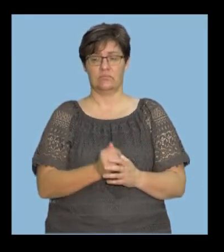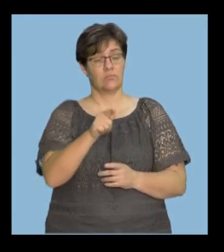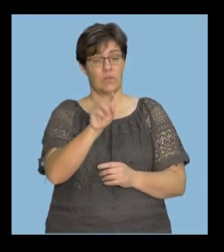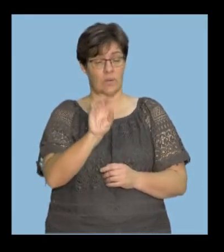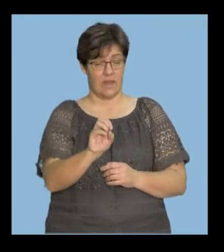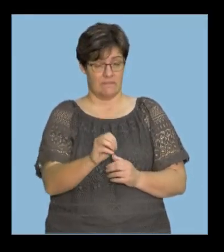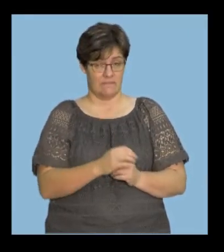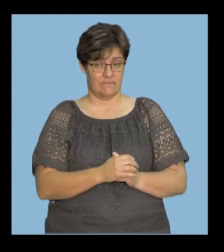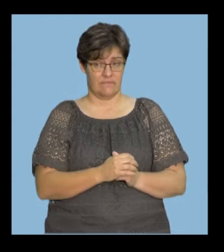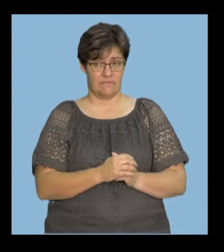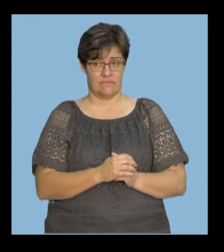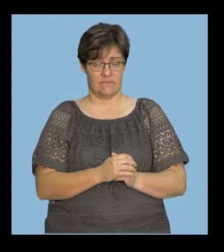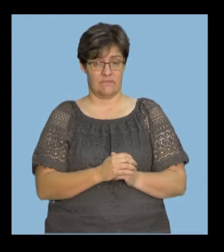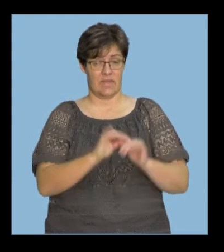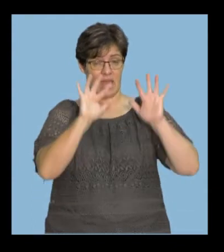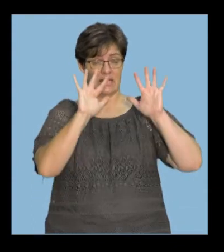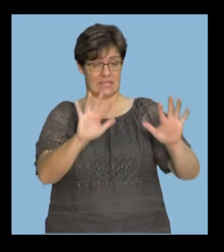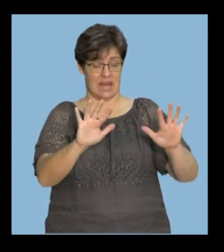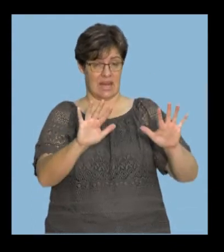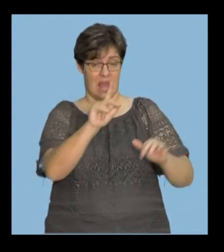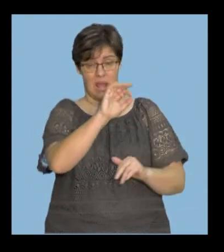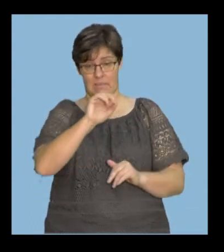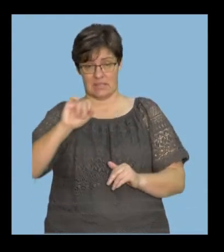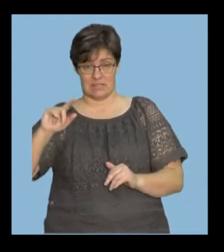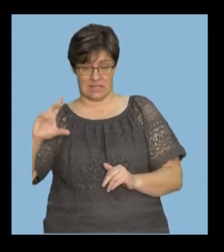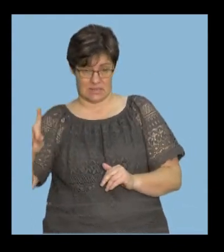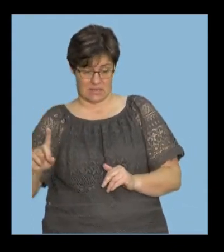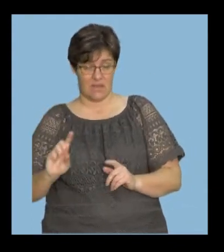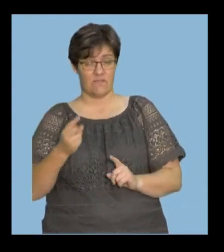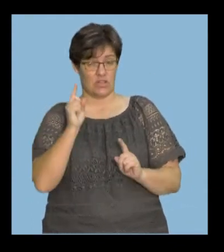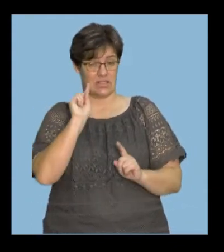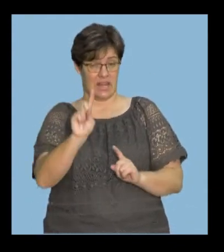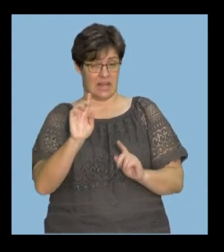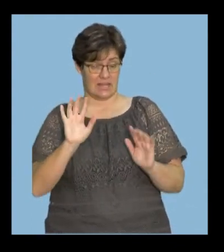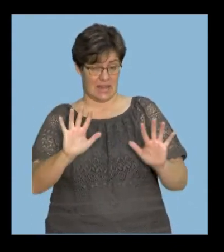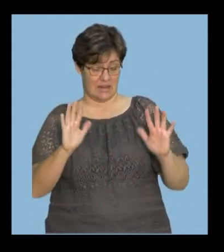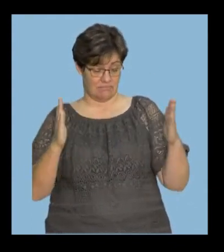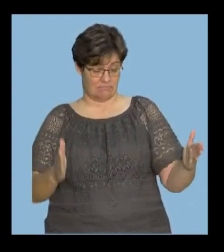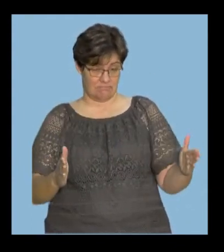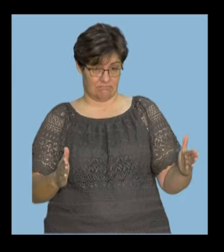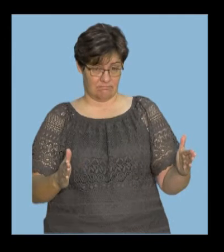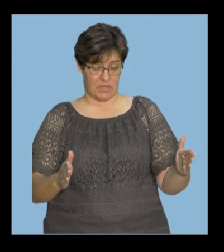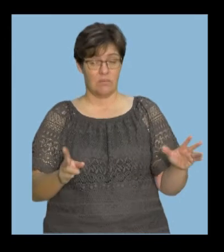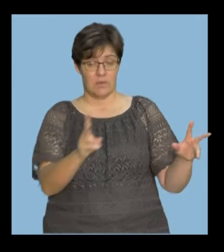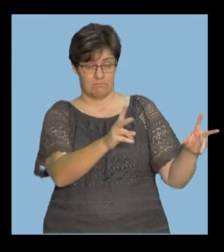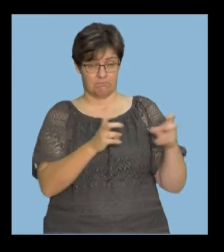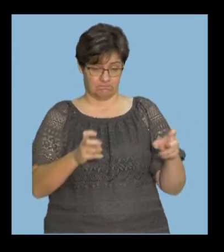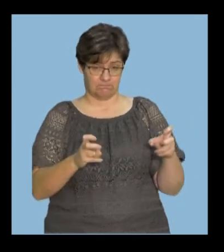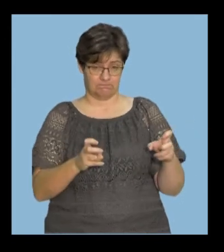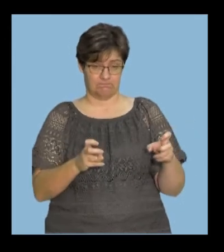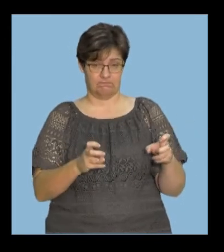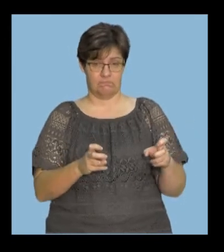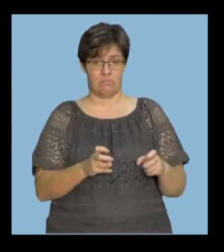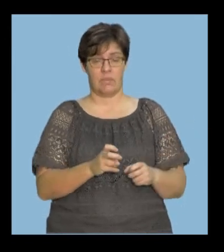There we've got the 10 letters of the alphabet, the first 10 letters of the alphabet, and we've extracted